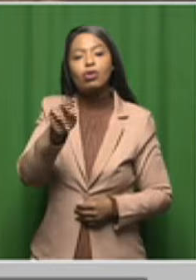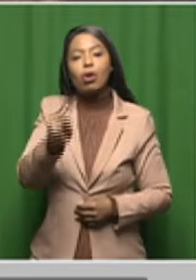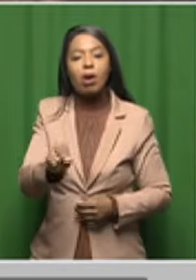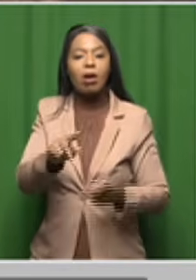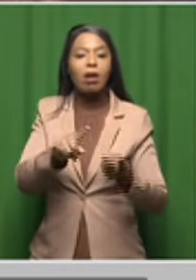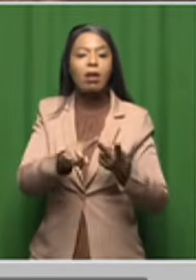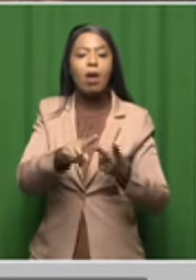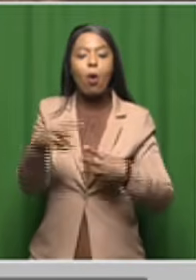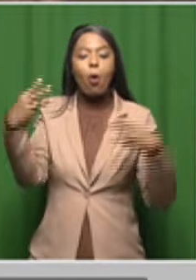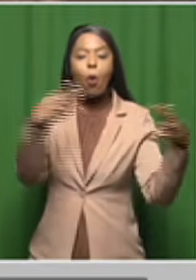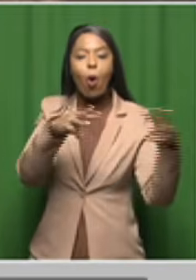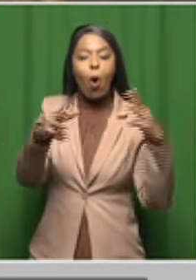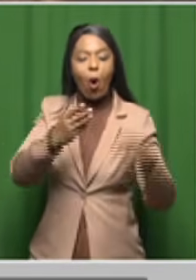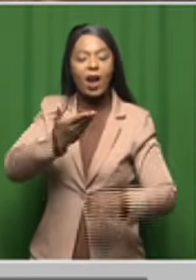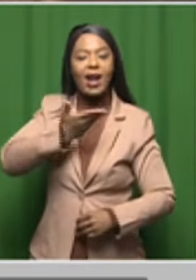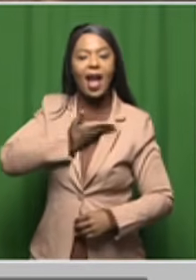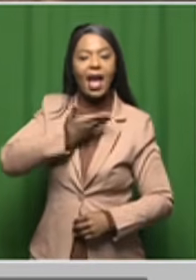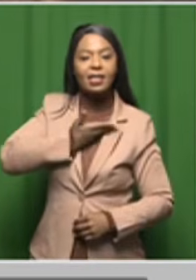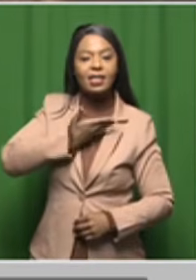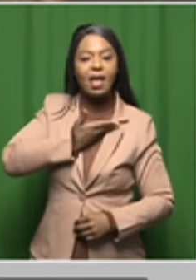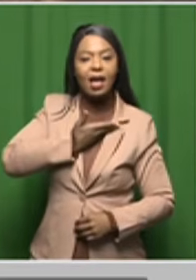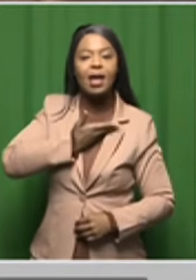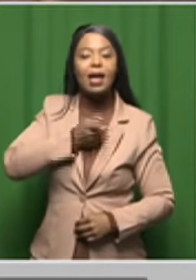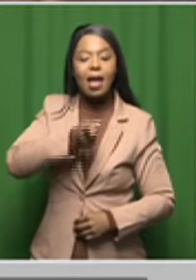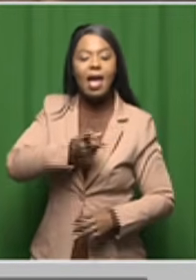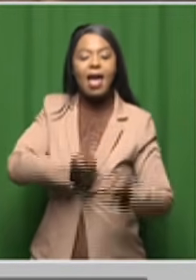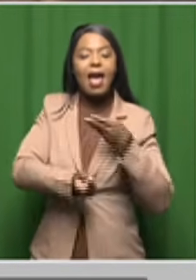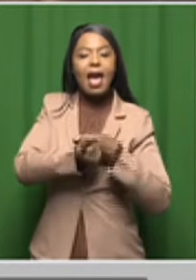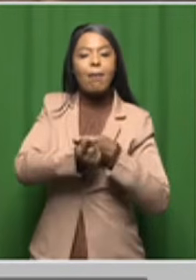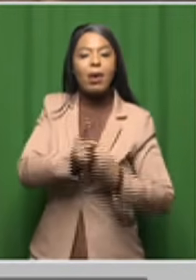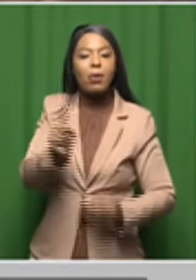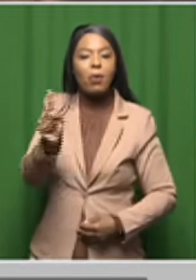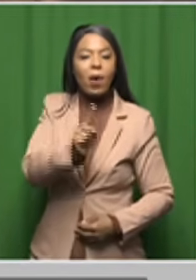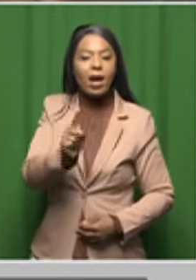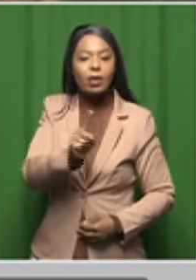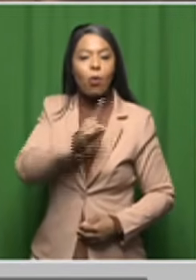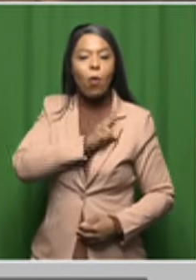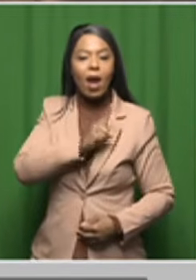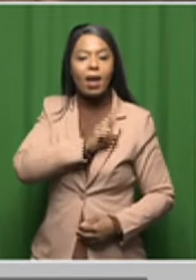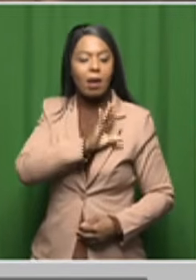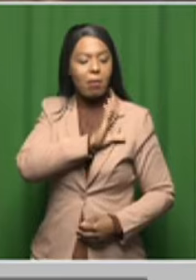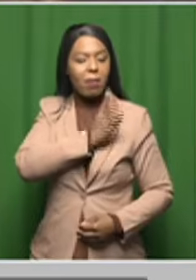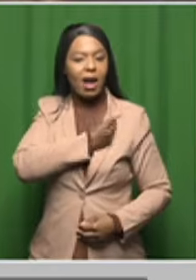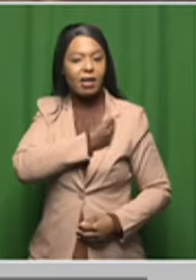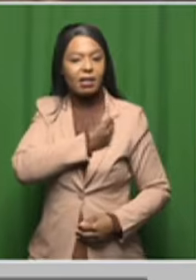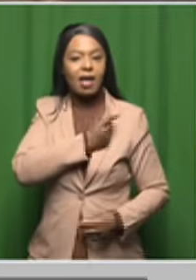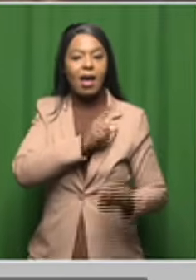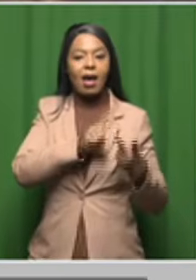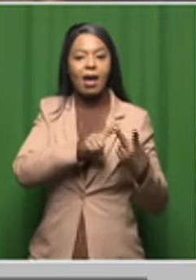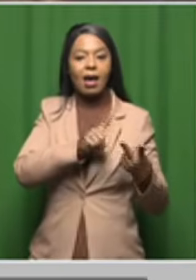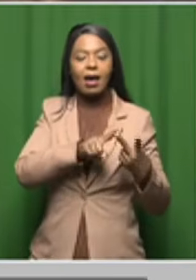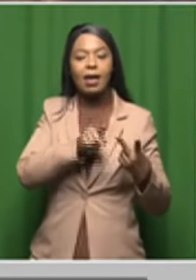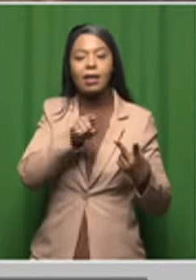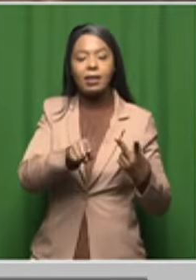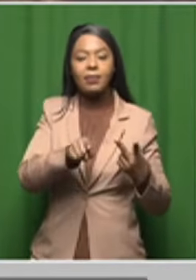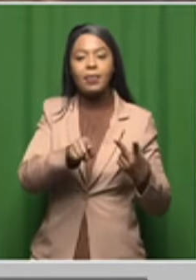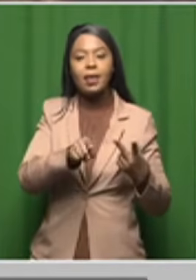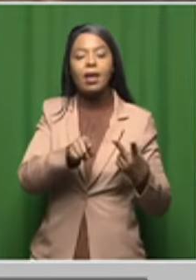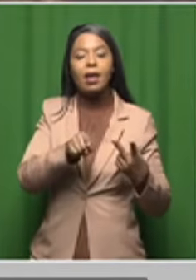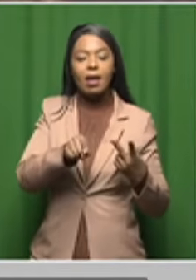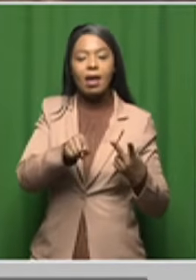some of the things make reference to Gaza, because Palestine and South Africa, settler colonial states